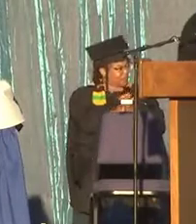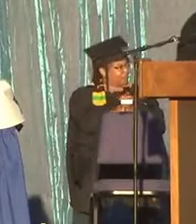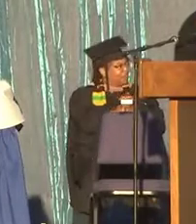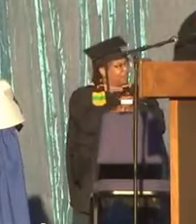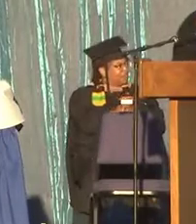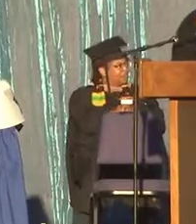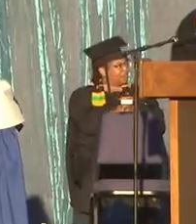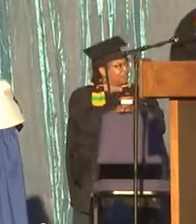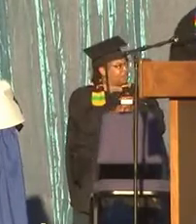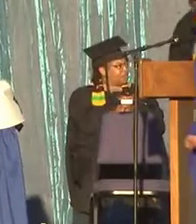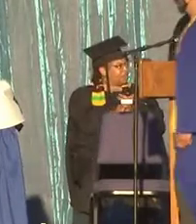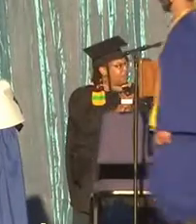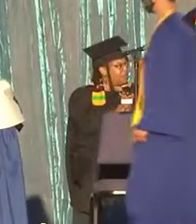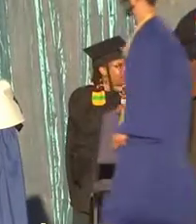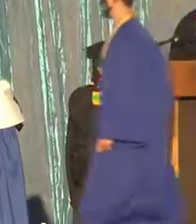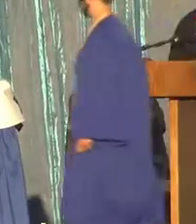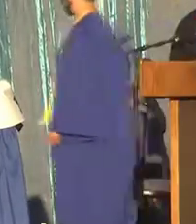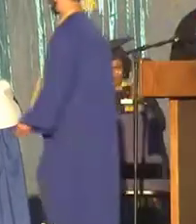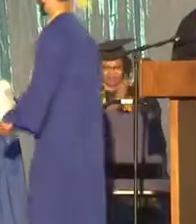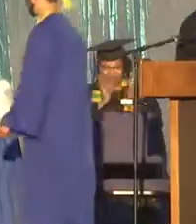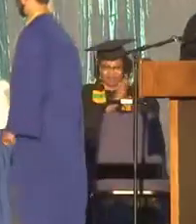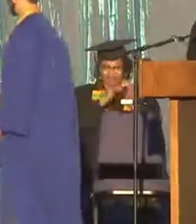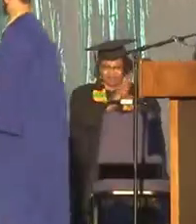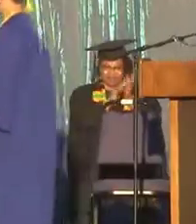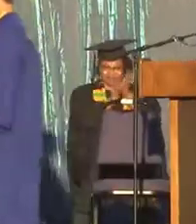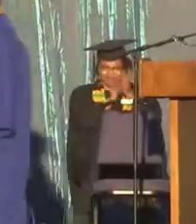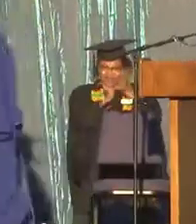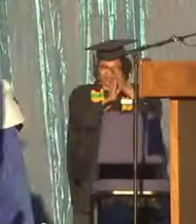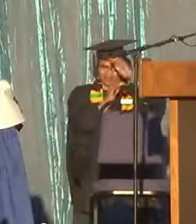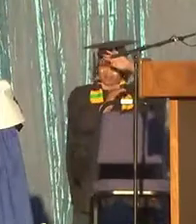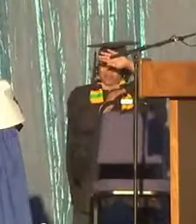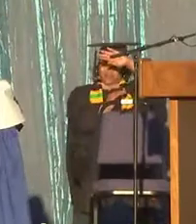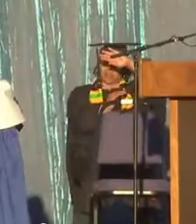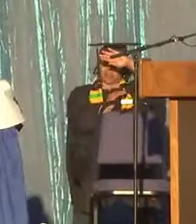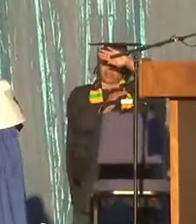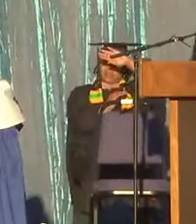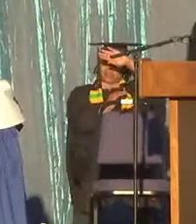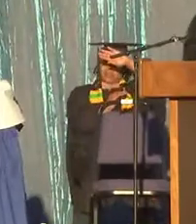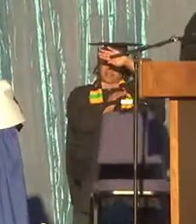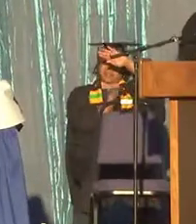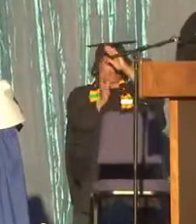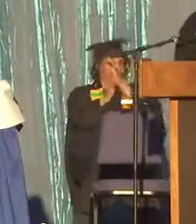name. Jeremy Burkampis, with high honors.